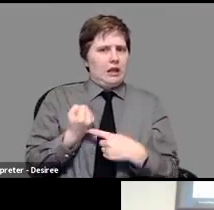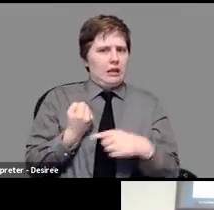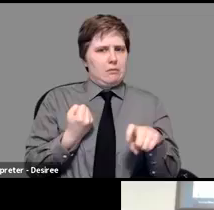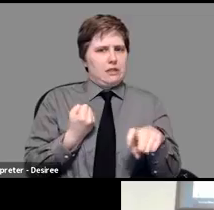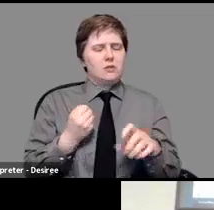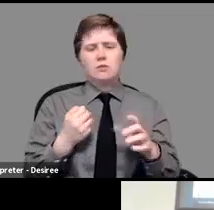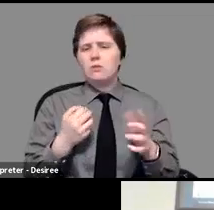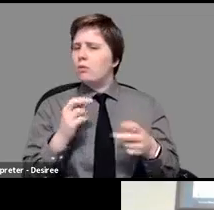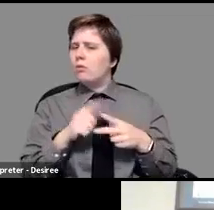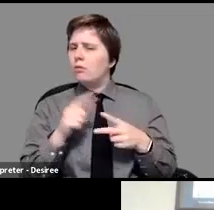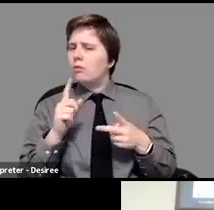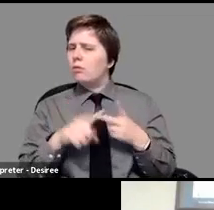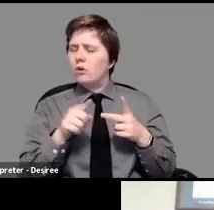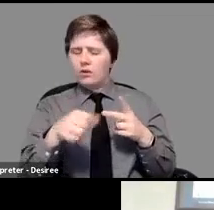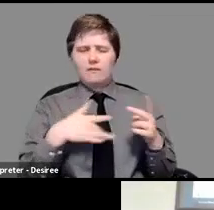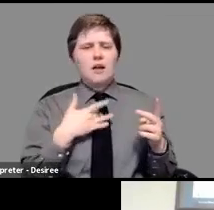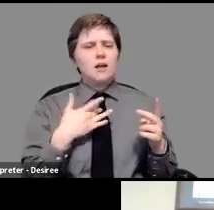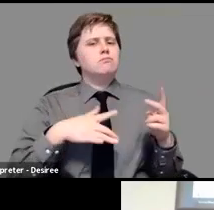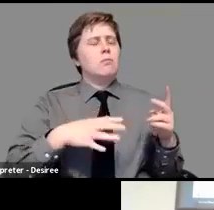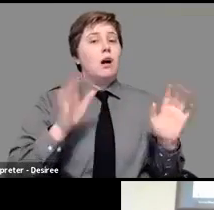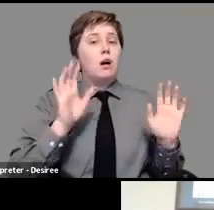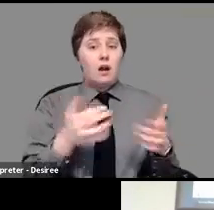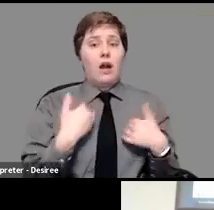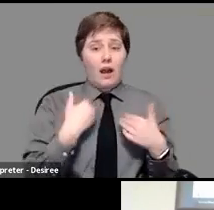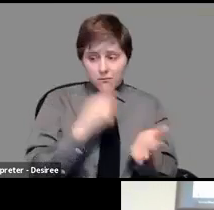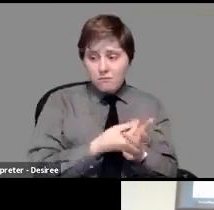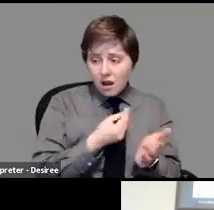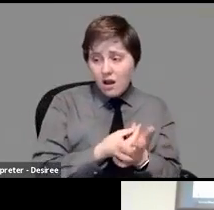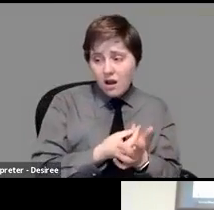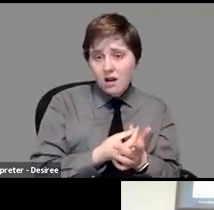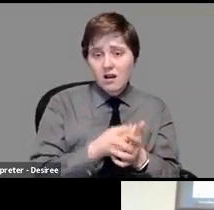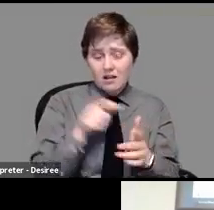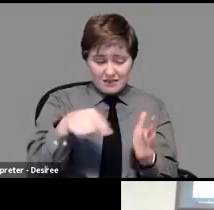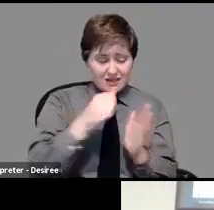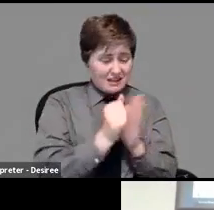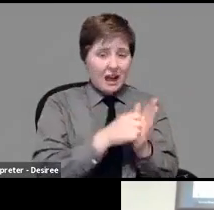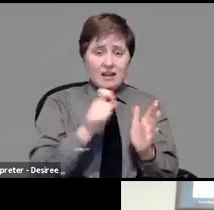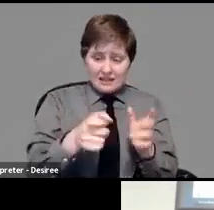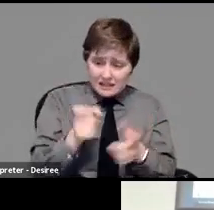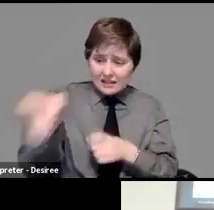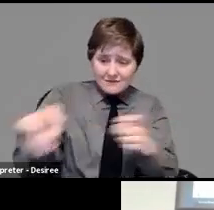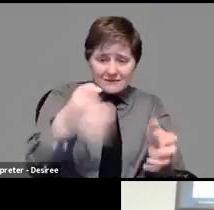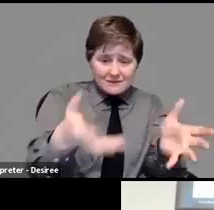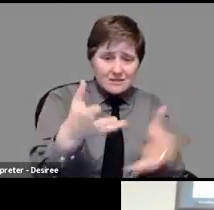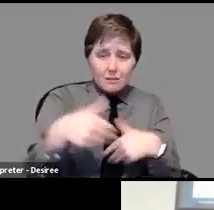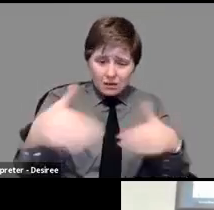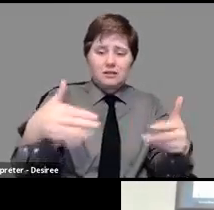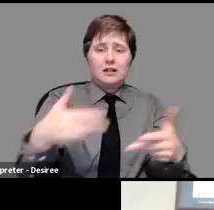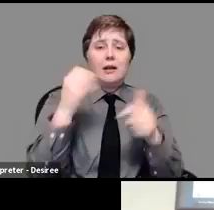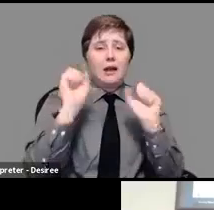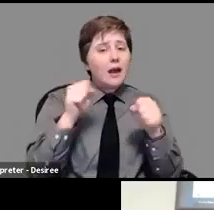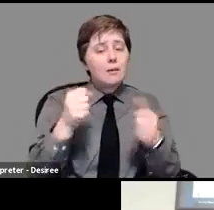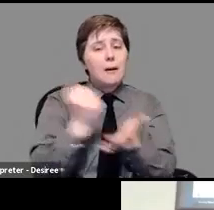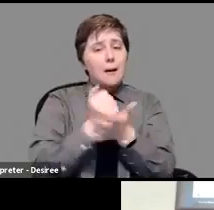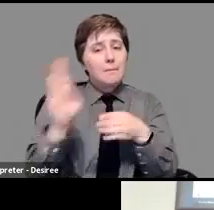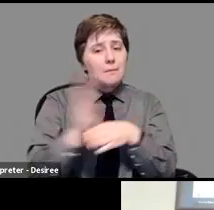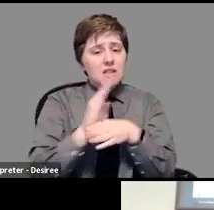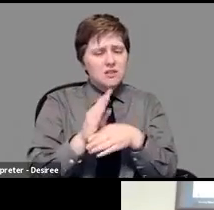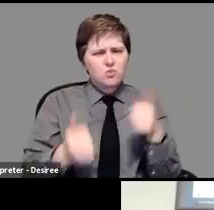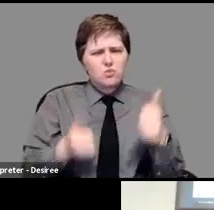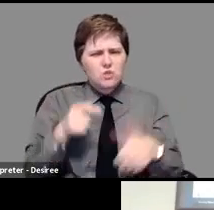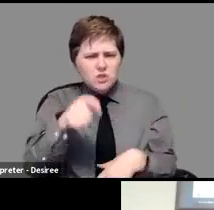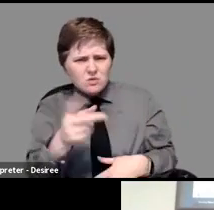you get in a mode to say, look, we've got money in these accounts that we need to get out the door to be able to help businesses survive and